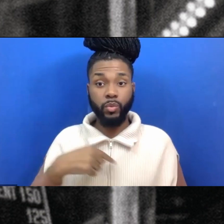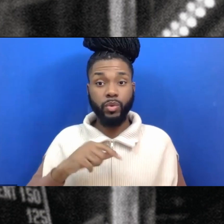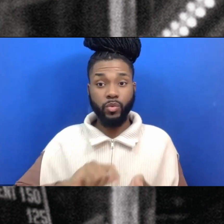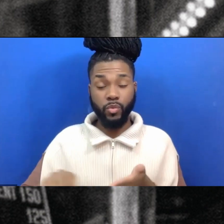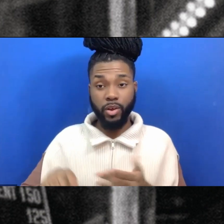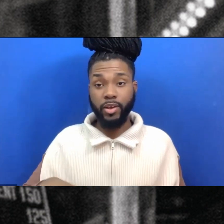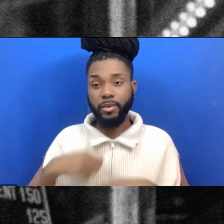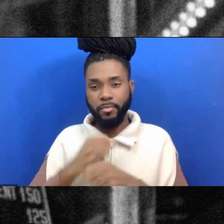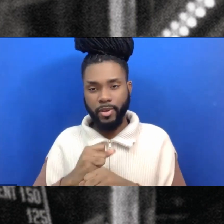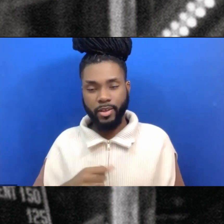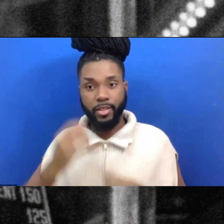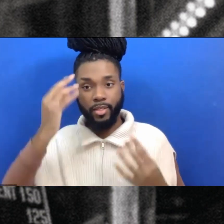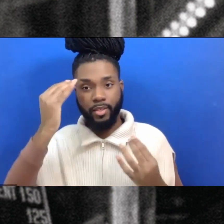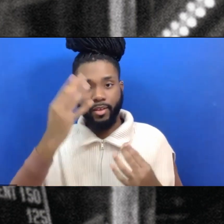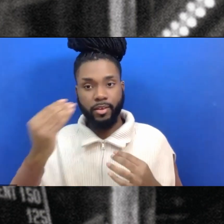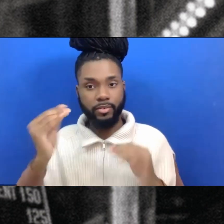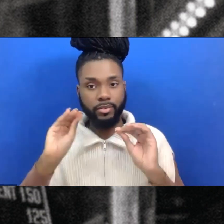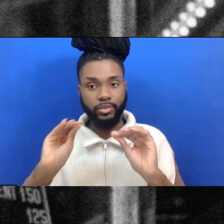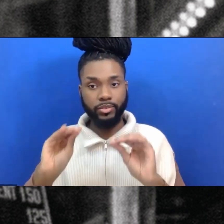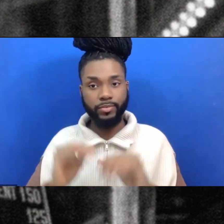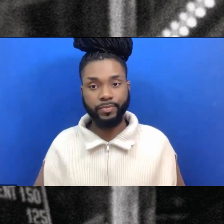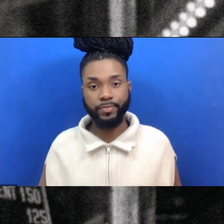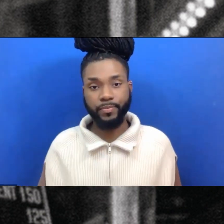think, and teach.